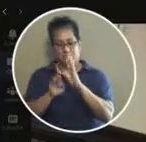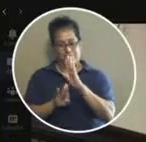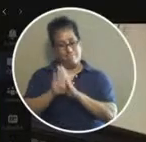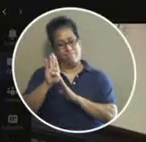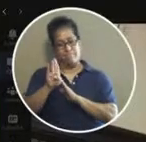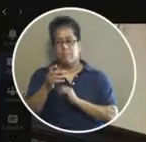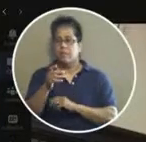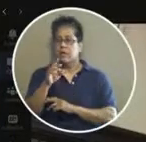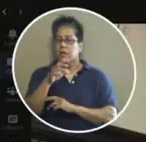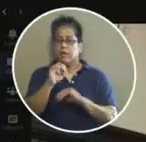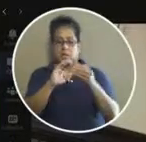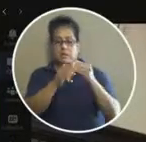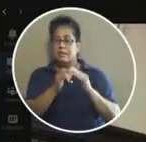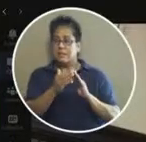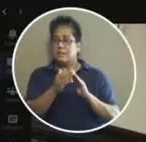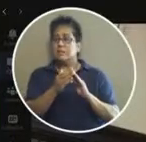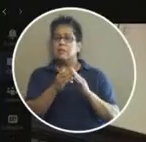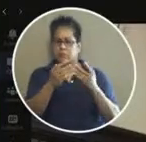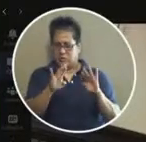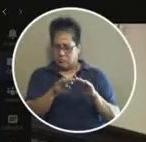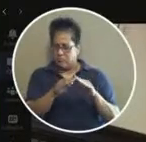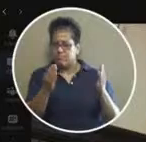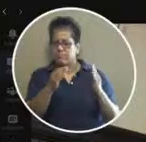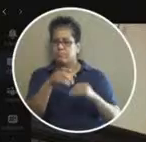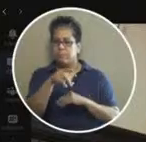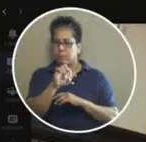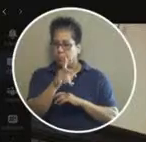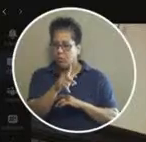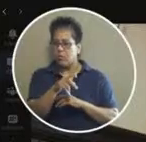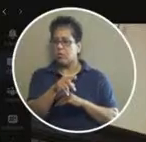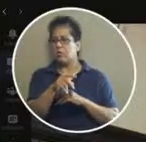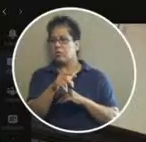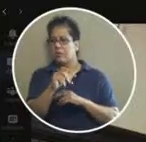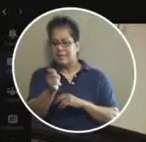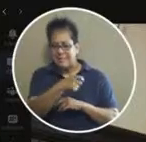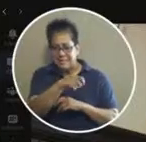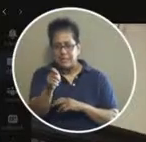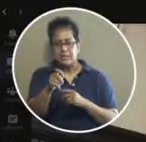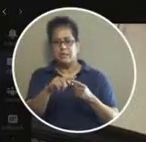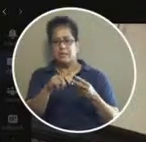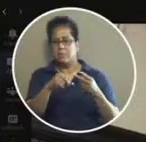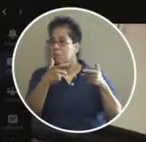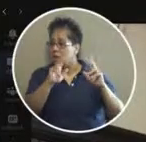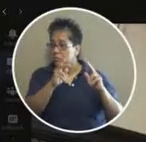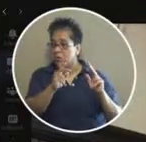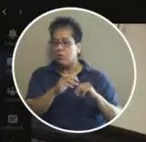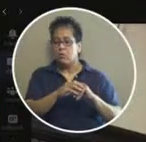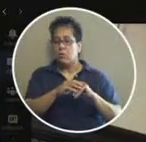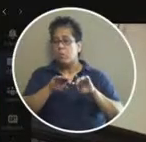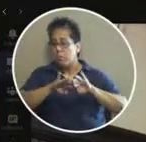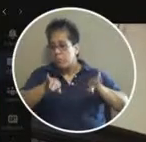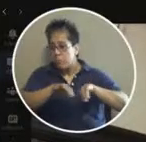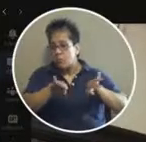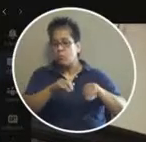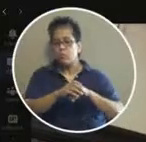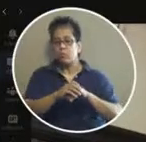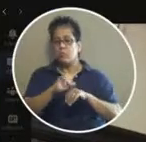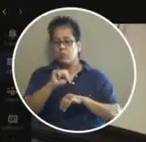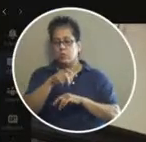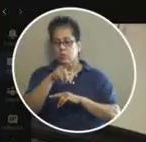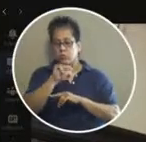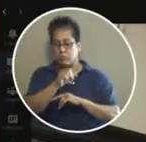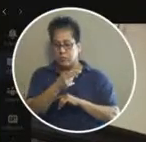specifically. The city has opened our parks, tennis courts, basketball courts, swimming pools, splash pads, a